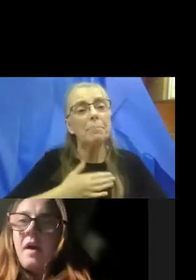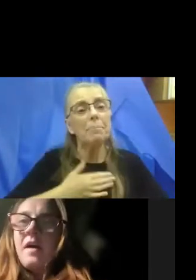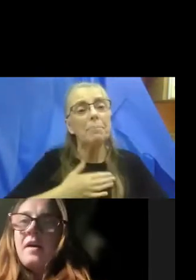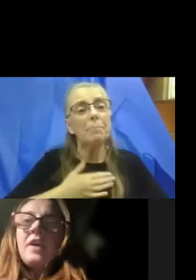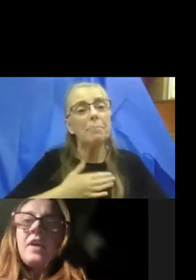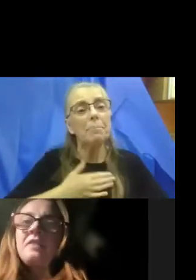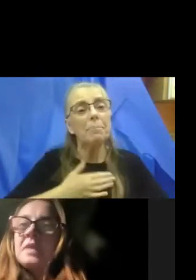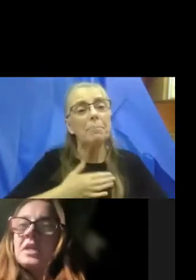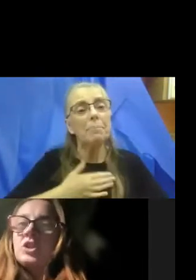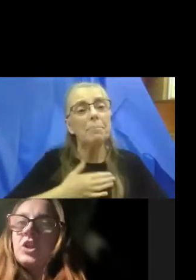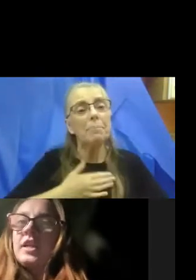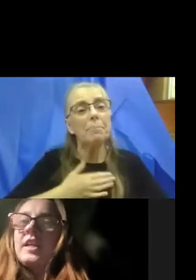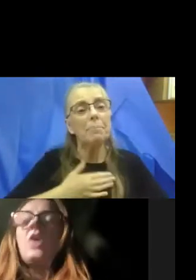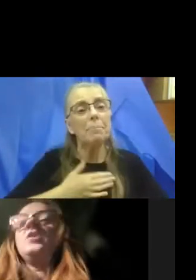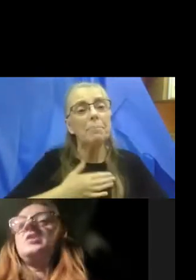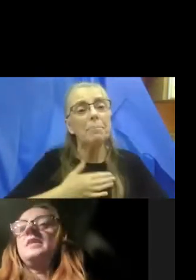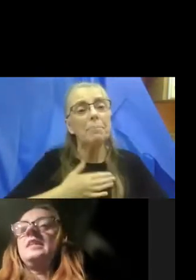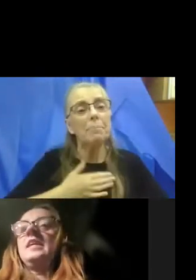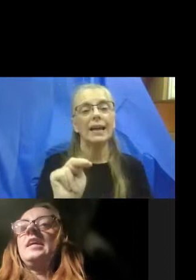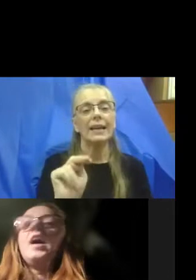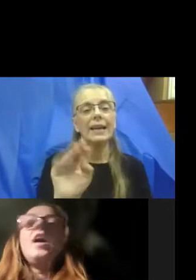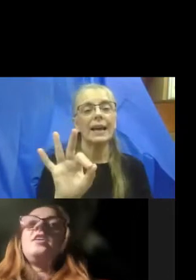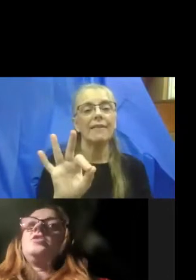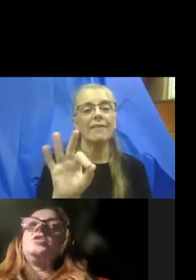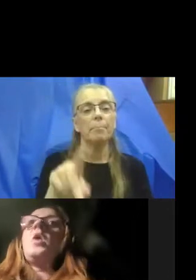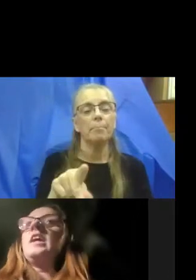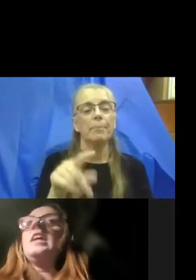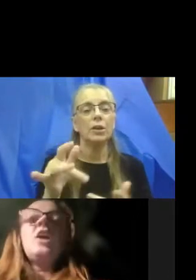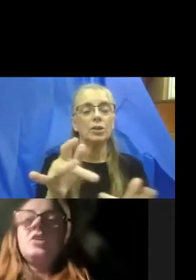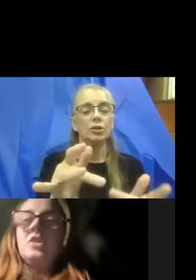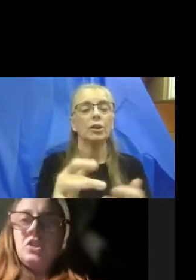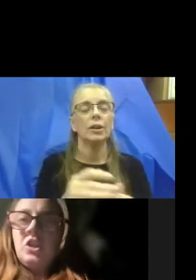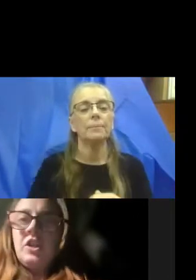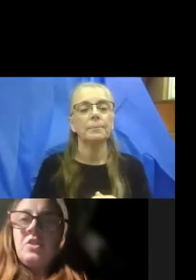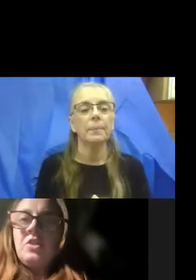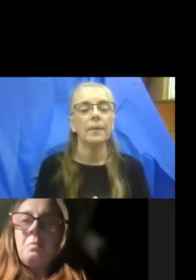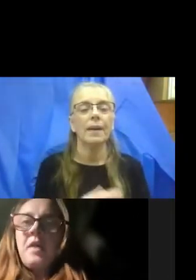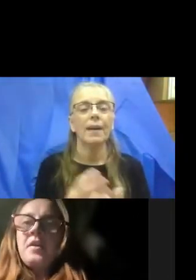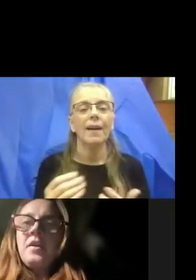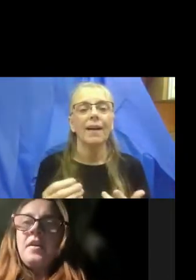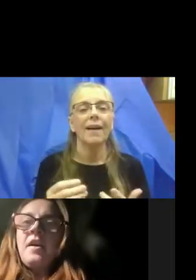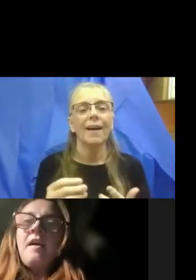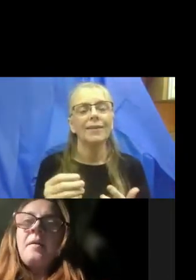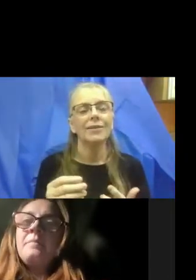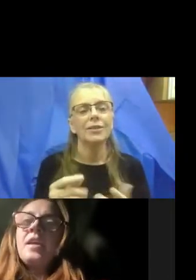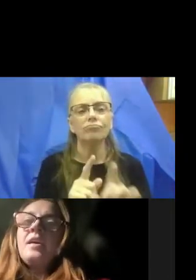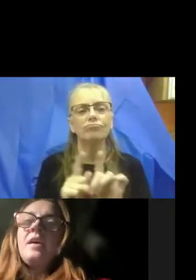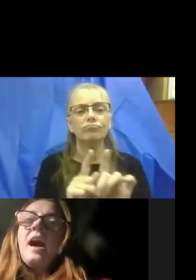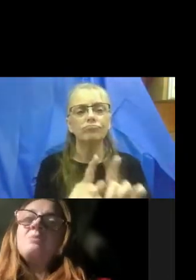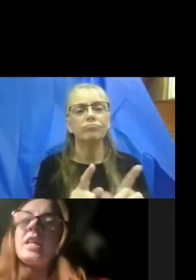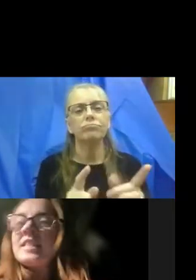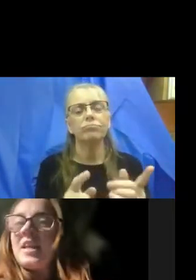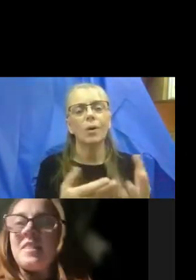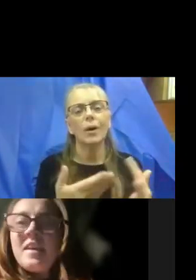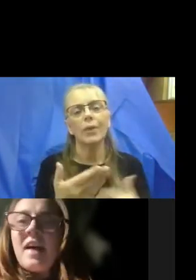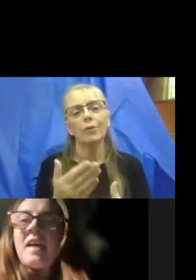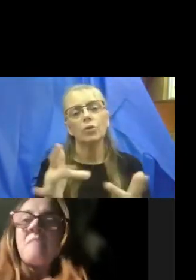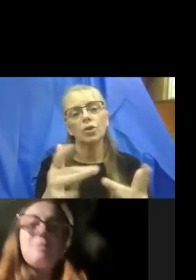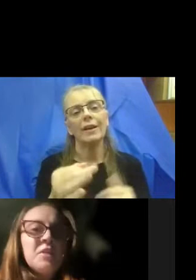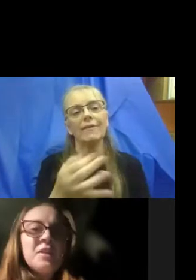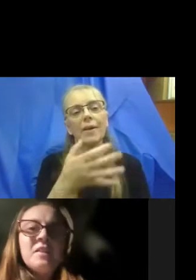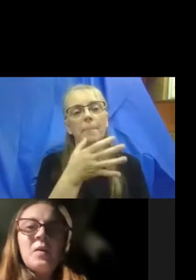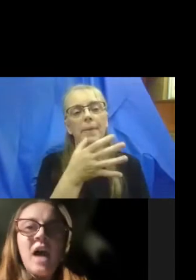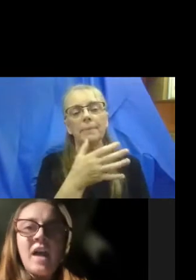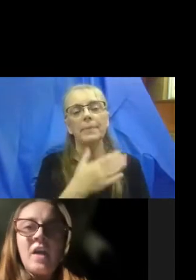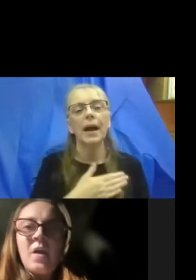up your NFP journey and ultimately just walking along this journey through motherhood. I'm Jessica Thiel. I am